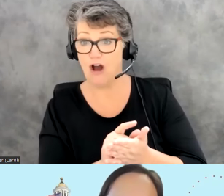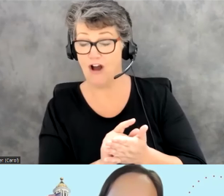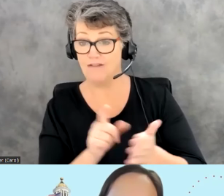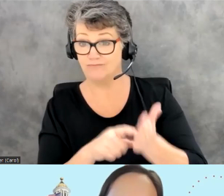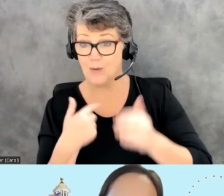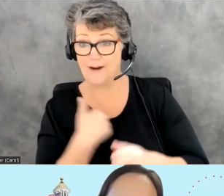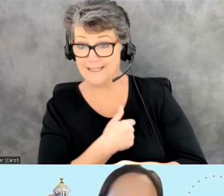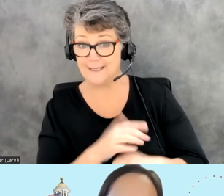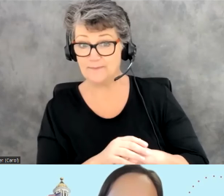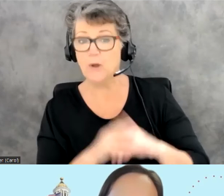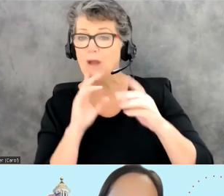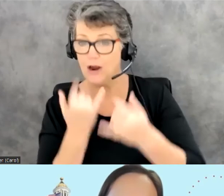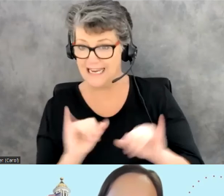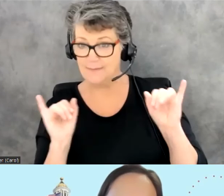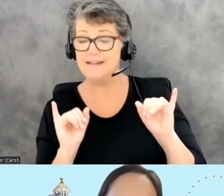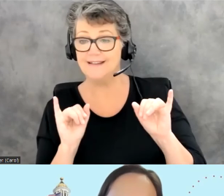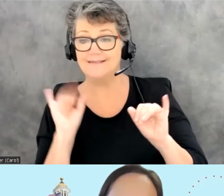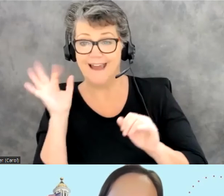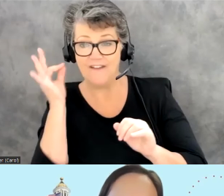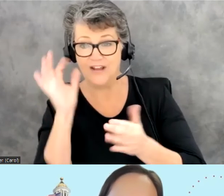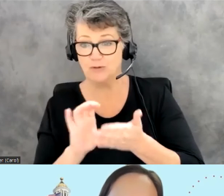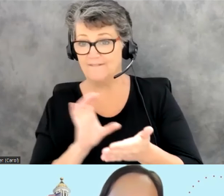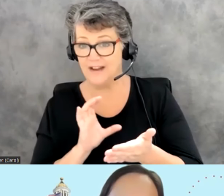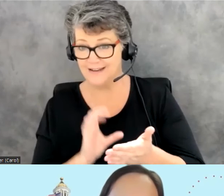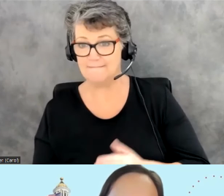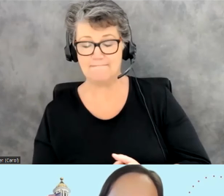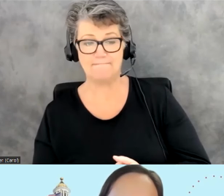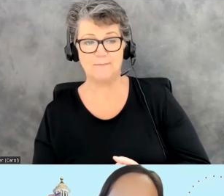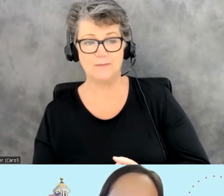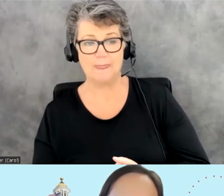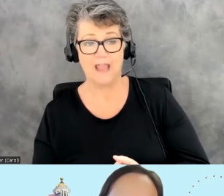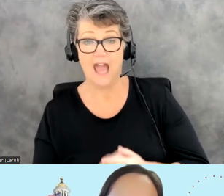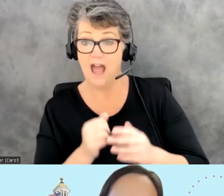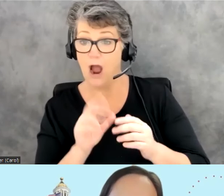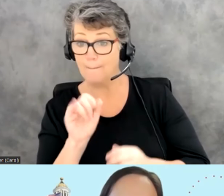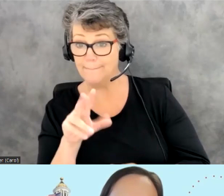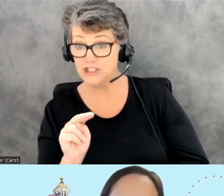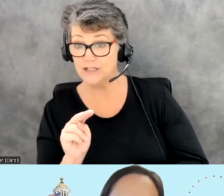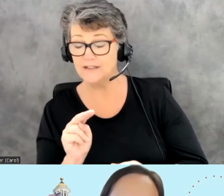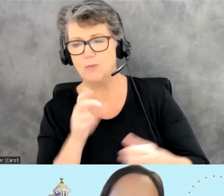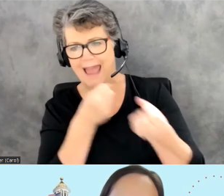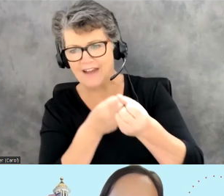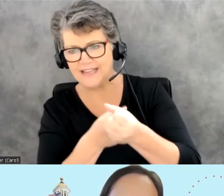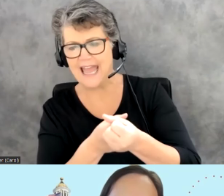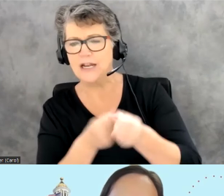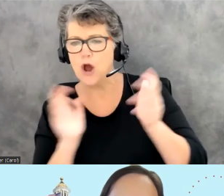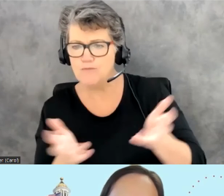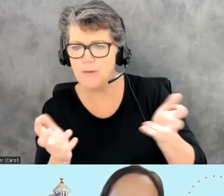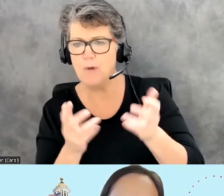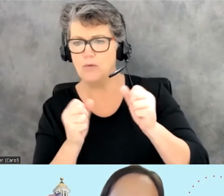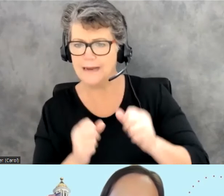are independent and federally funded. And our mission is that we advocate and promote and